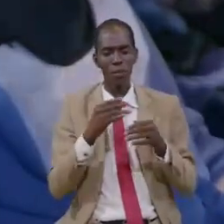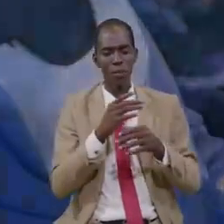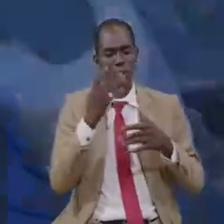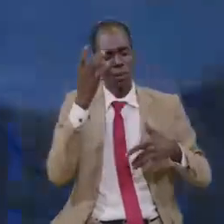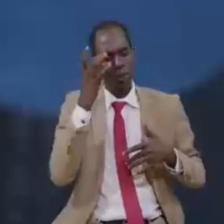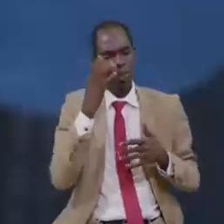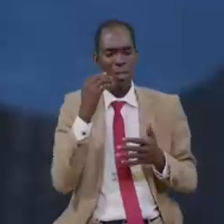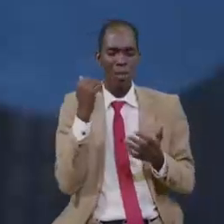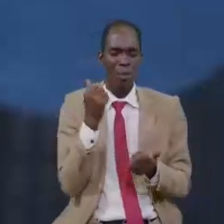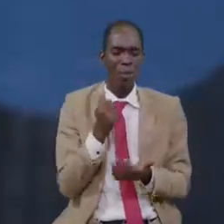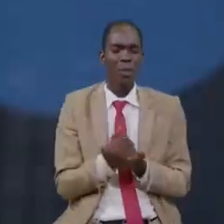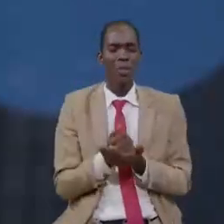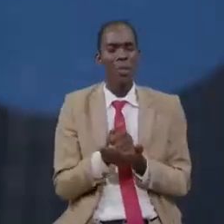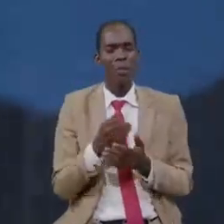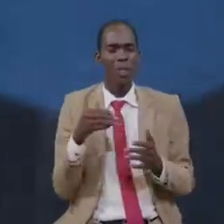your infirmity. Amen.